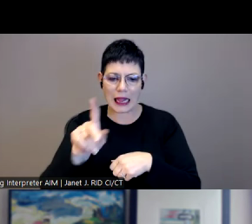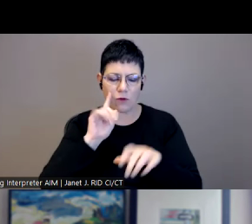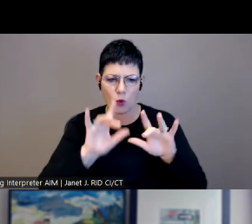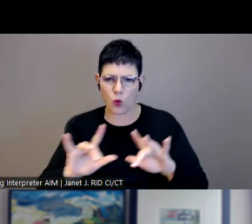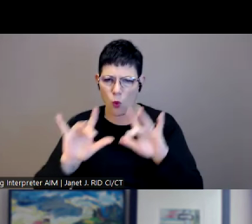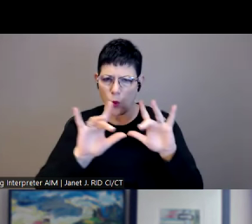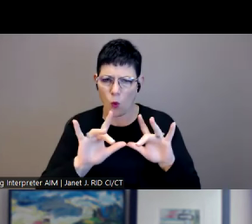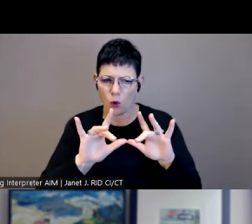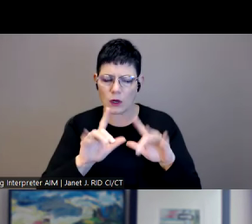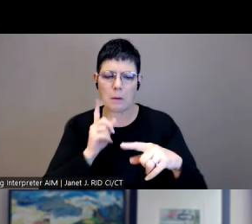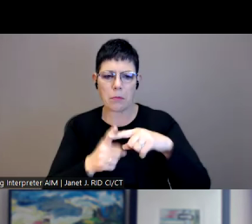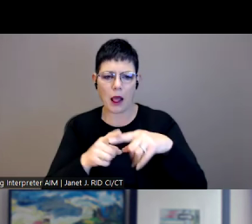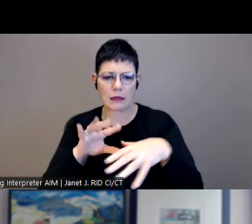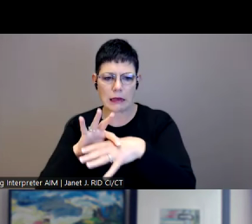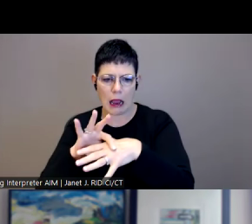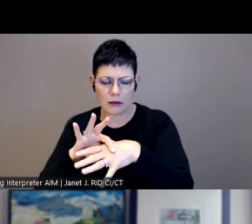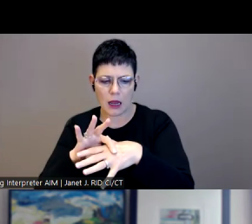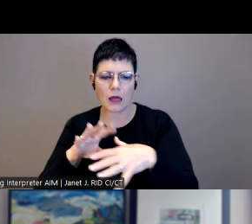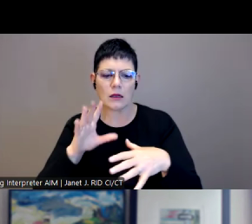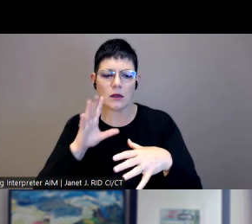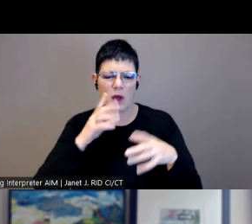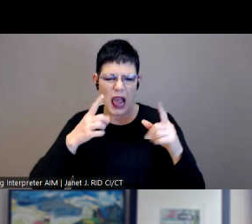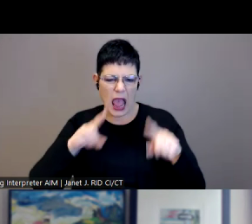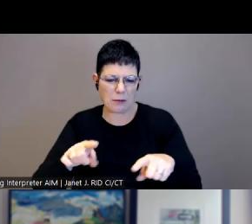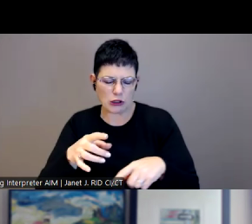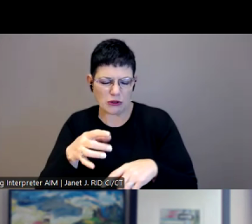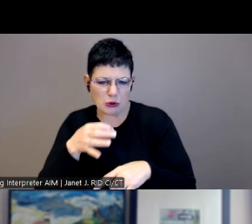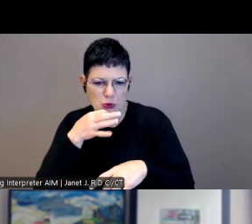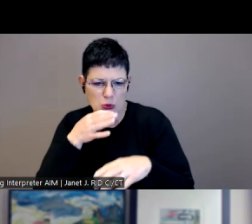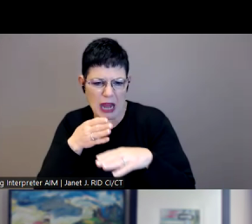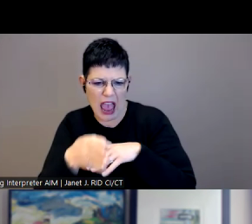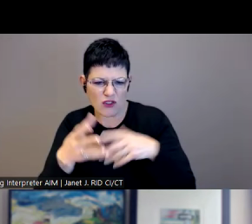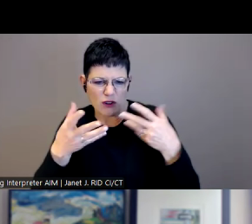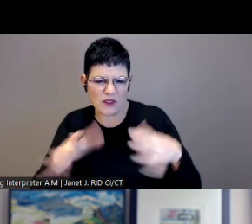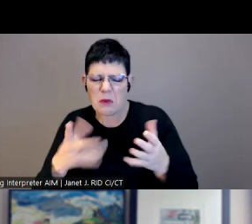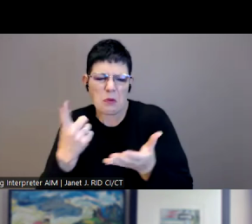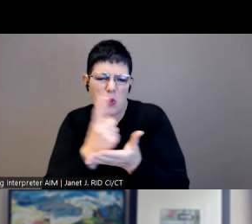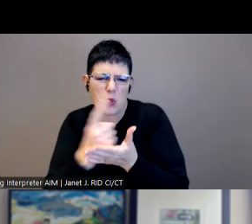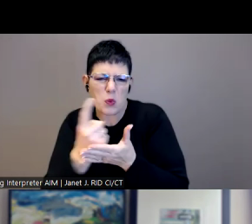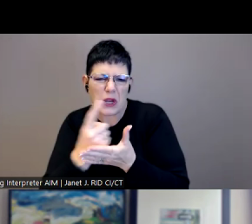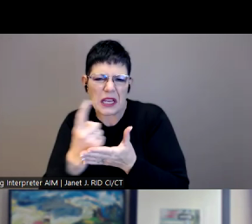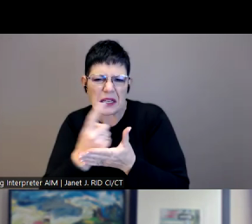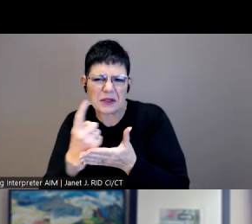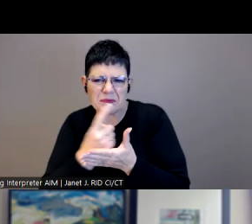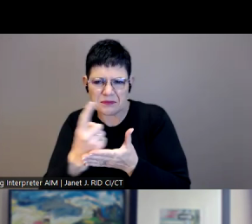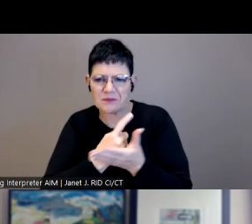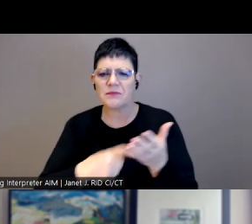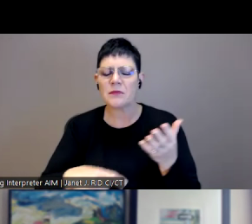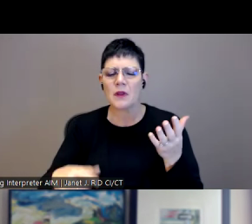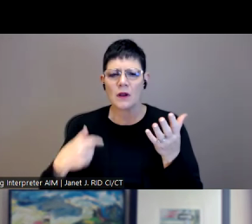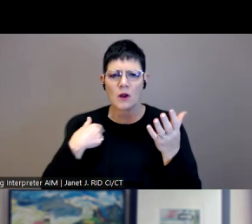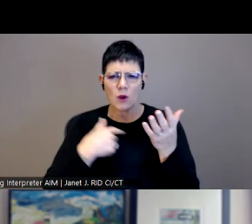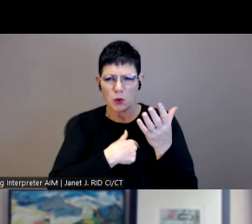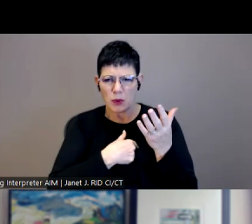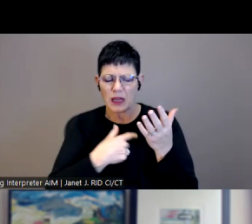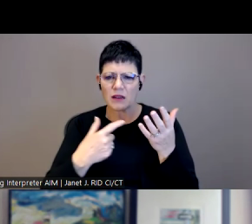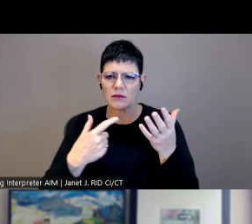well as materials, and that will happen shortly after the webinar, within a week or so. We do put all of